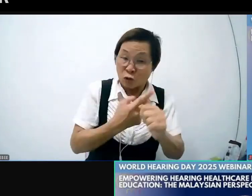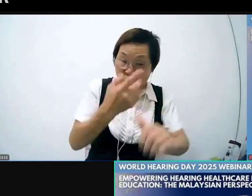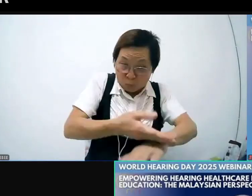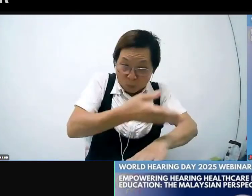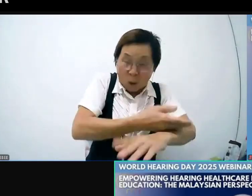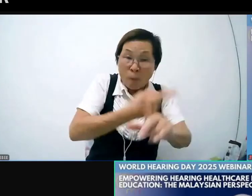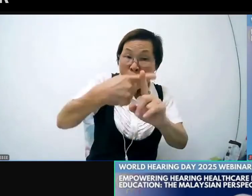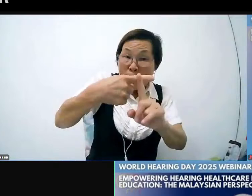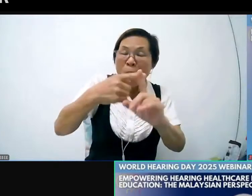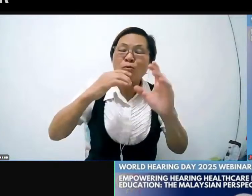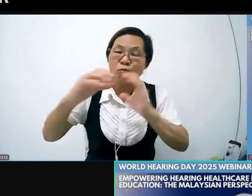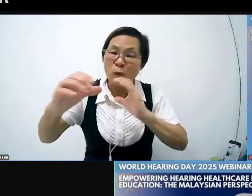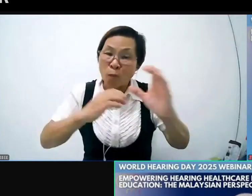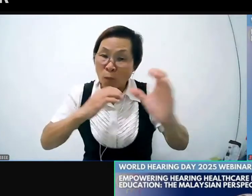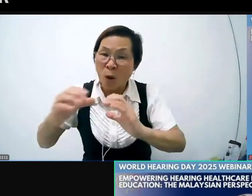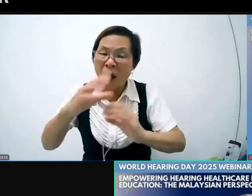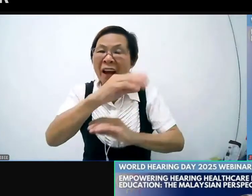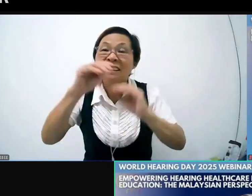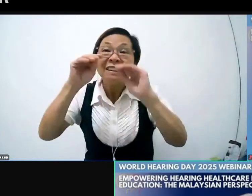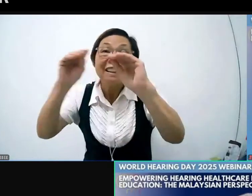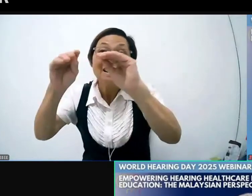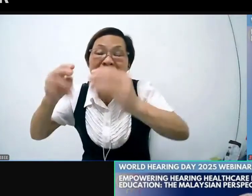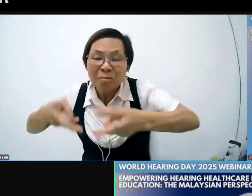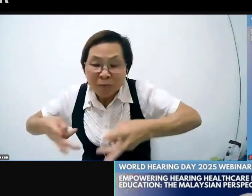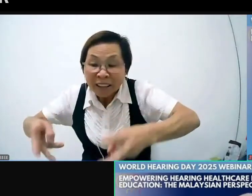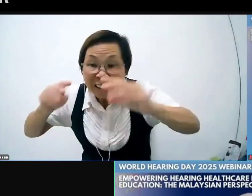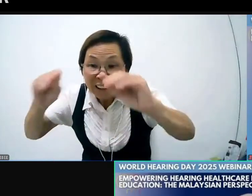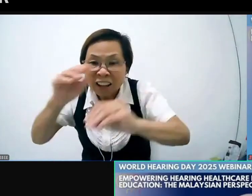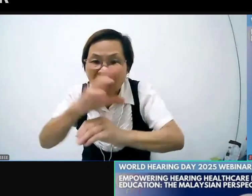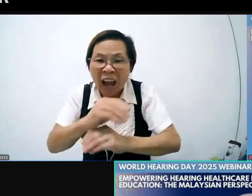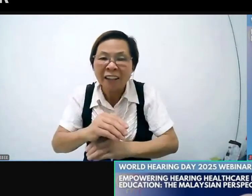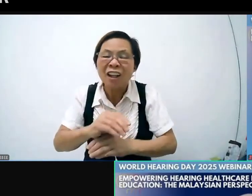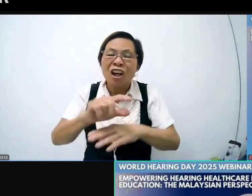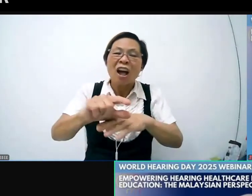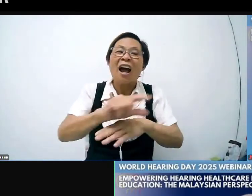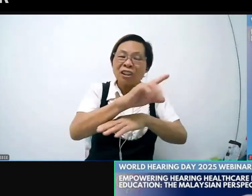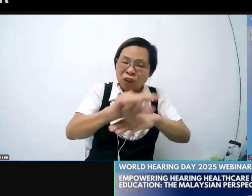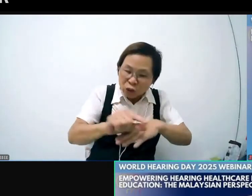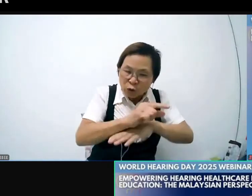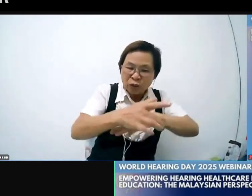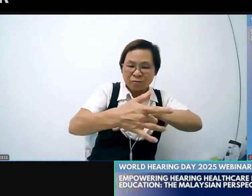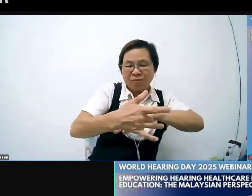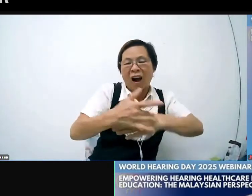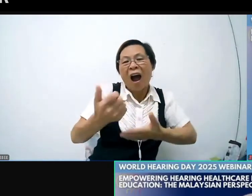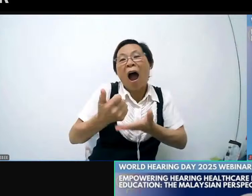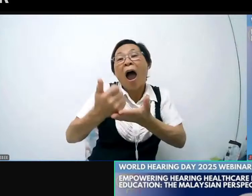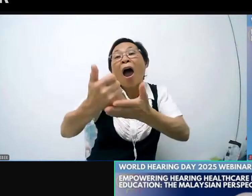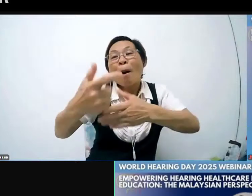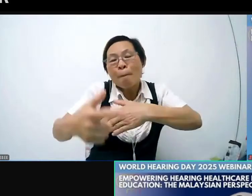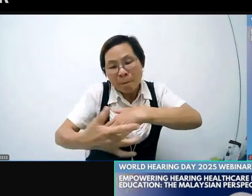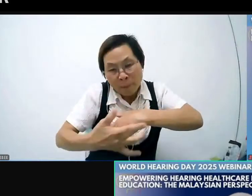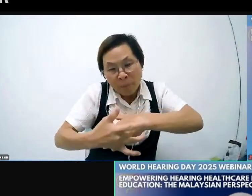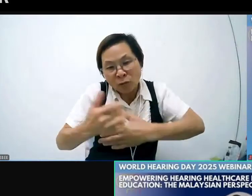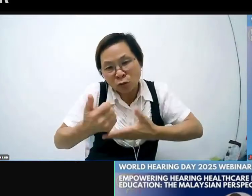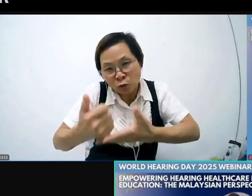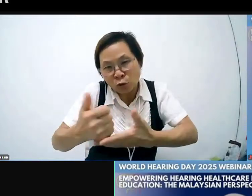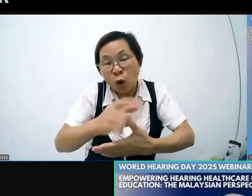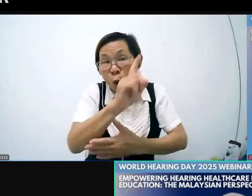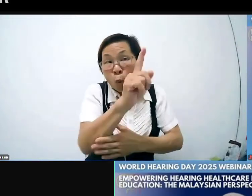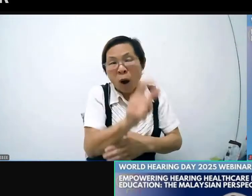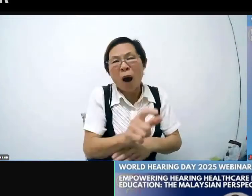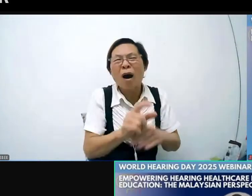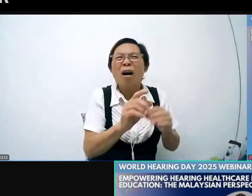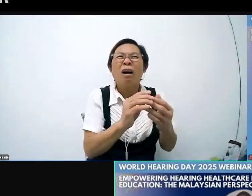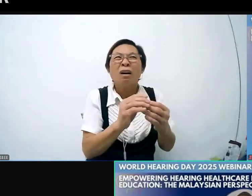than that, about the teaching methods and also the use of assistive technology. Okay, one of the teachers, not one, it's more